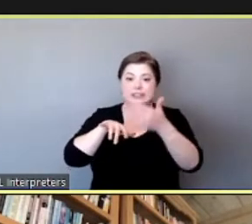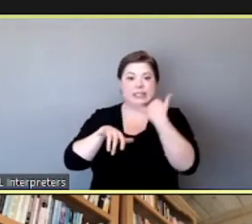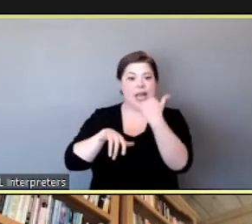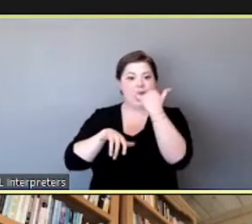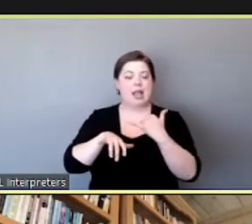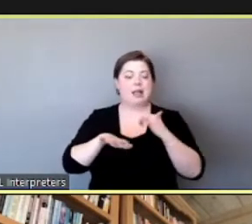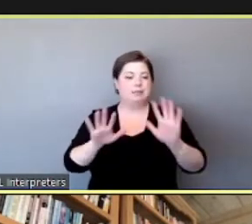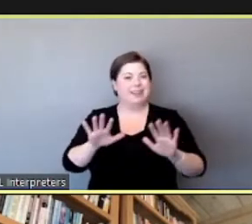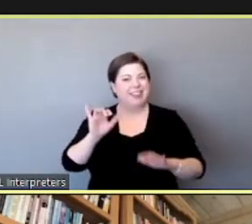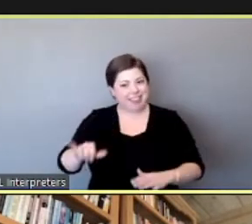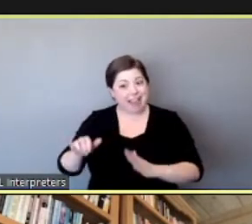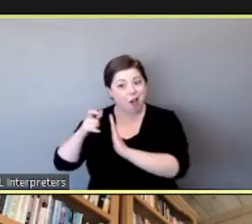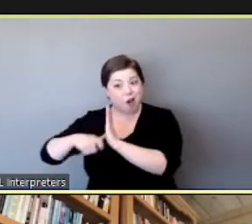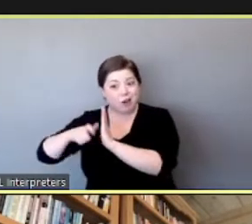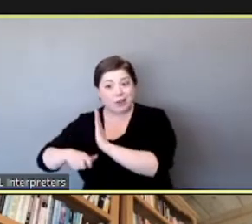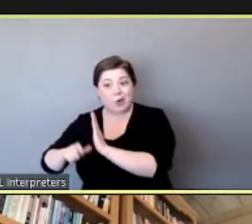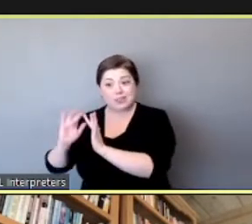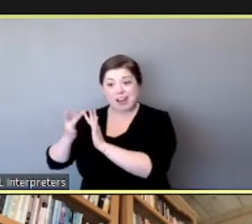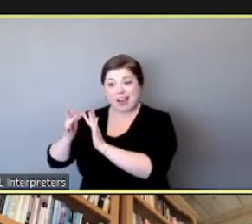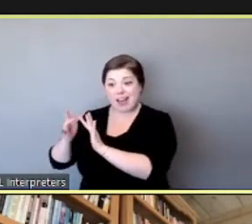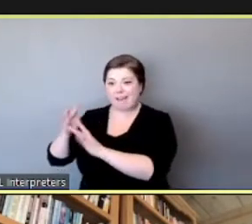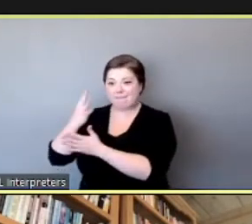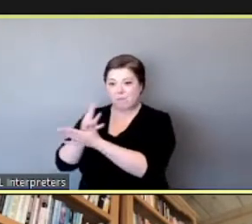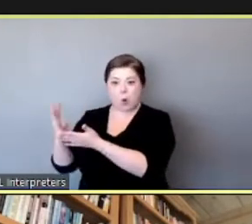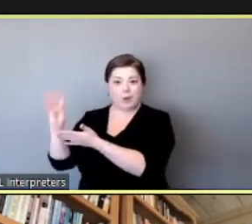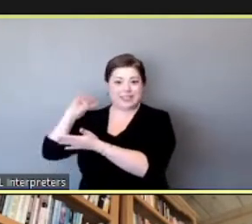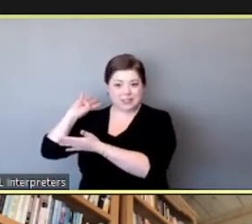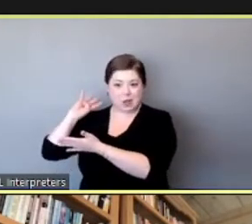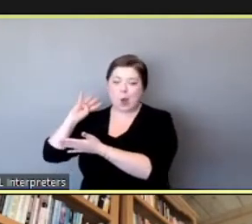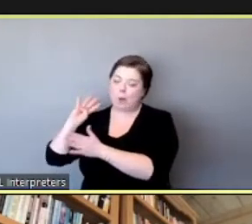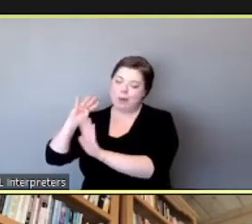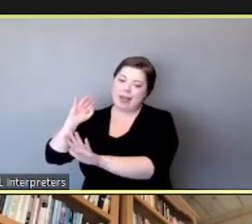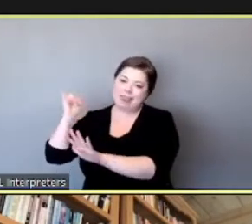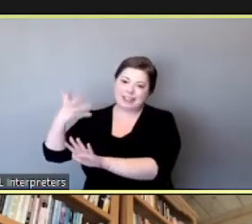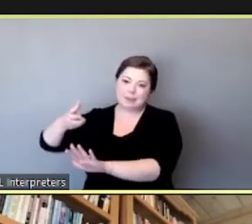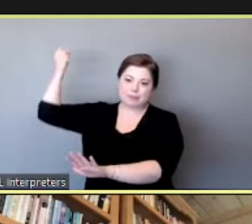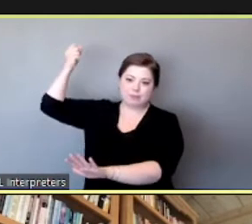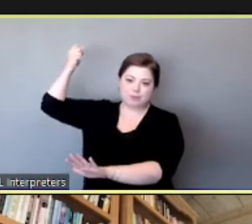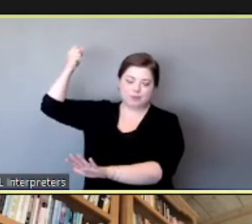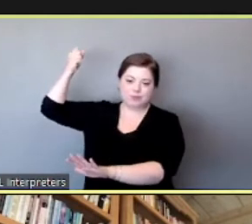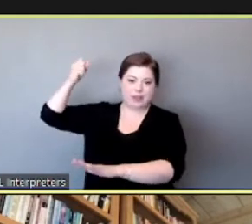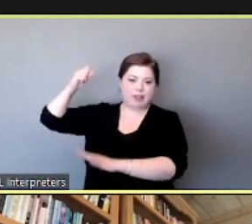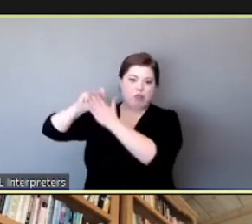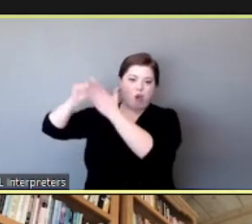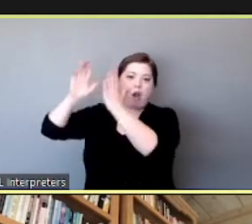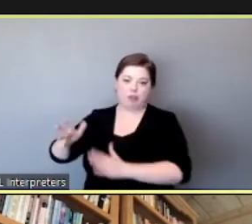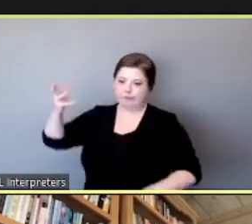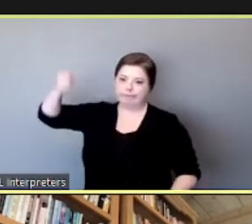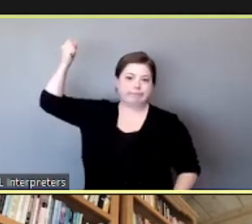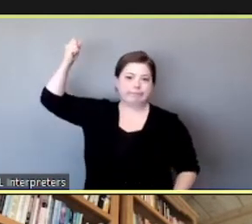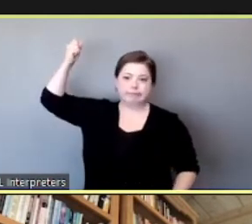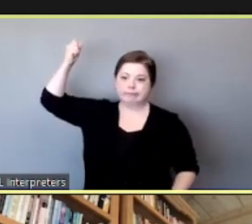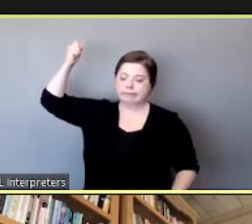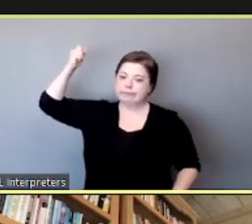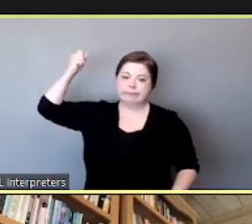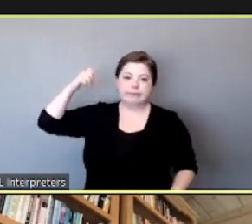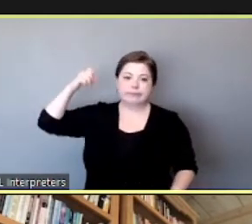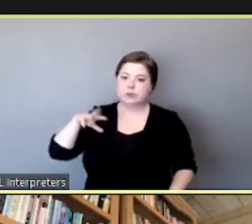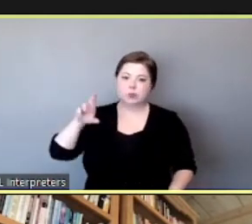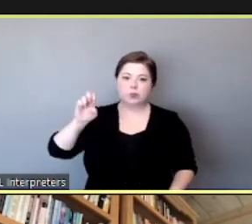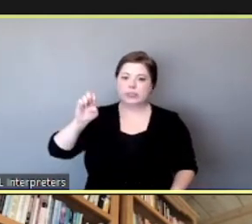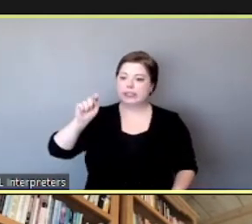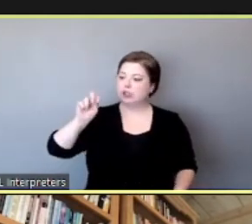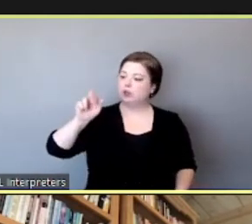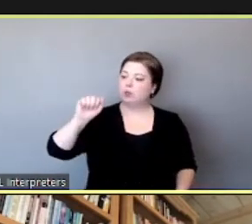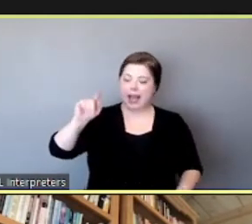weeks ago. It has been retracted by the authors of the article. They say their